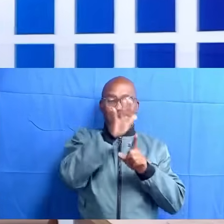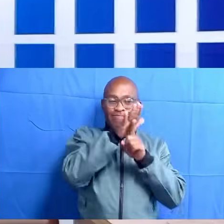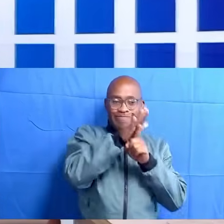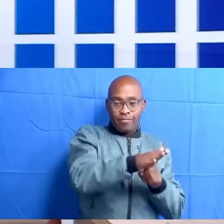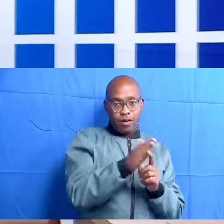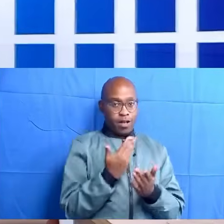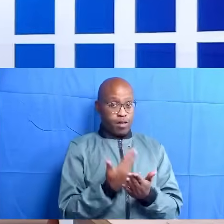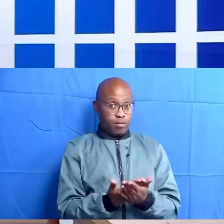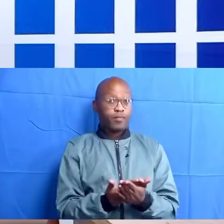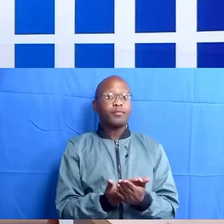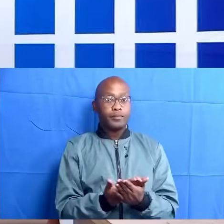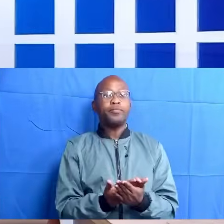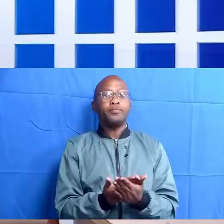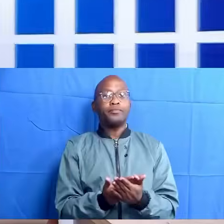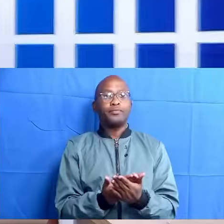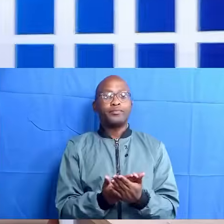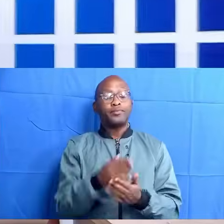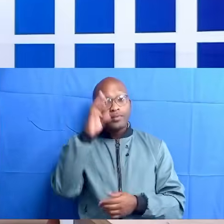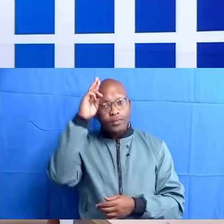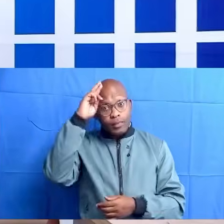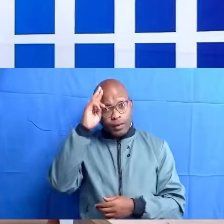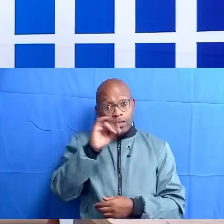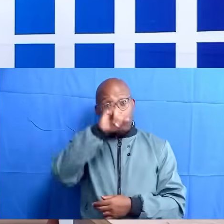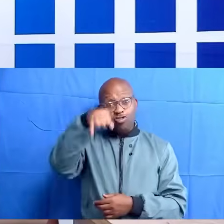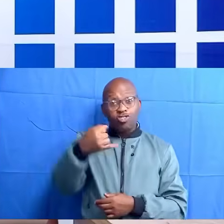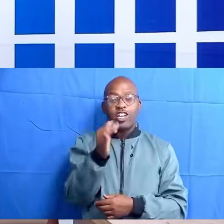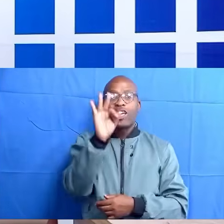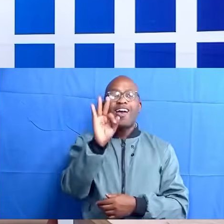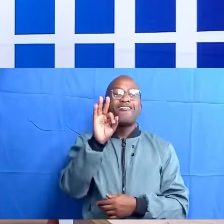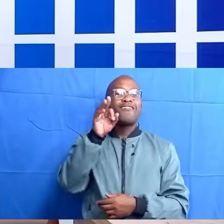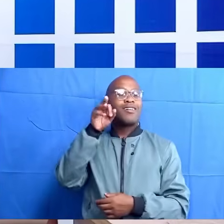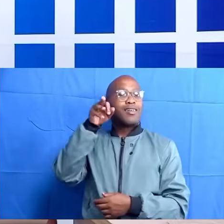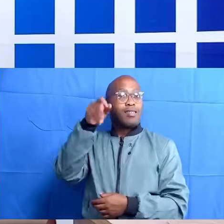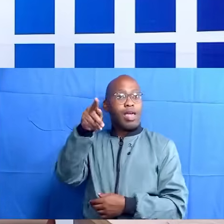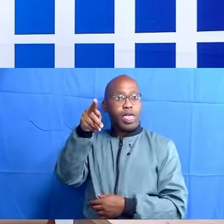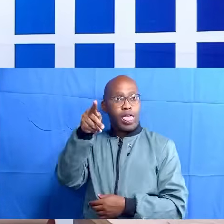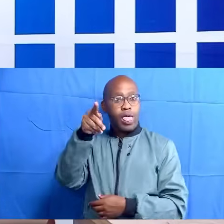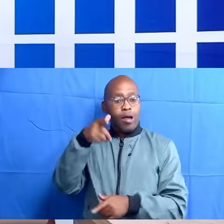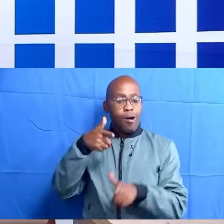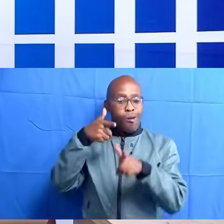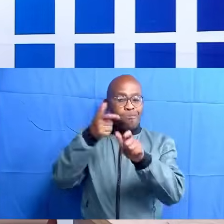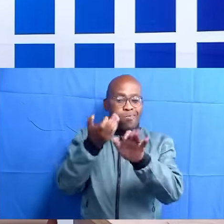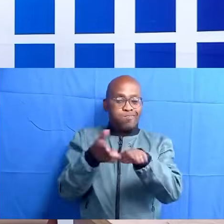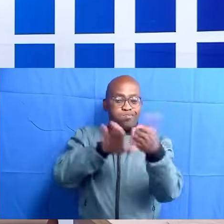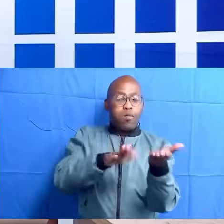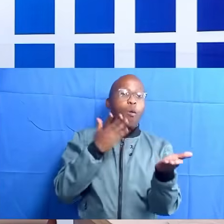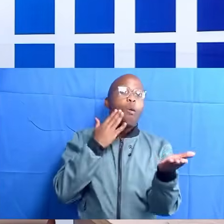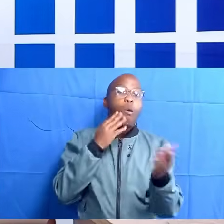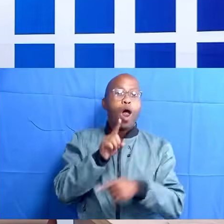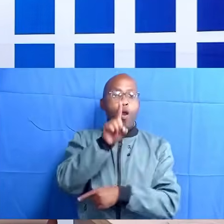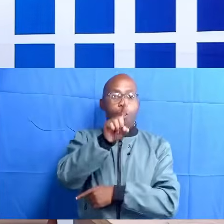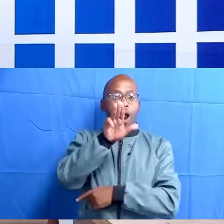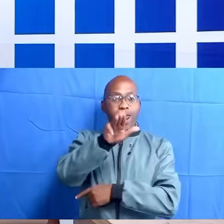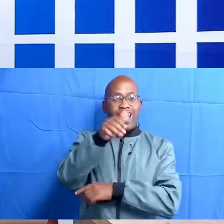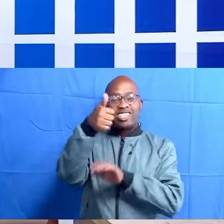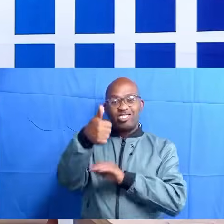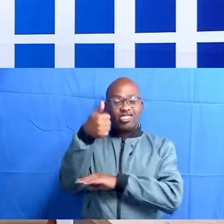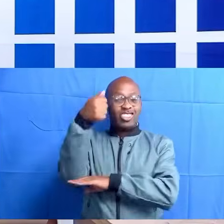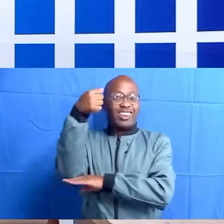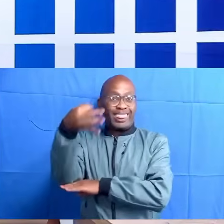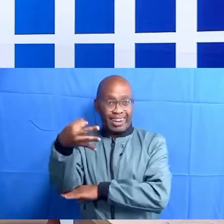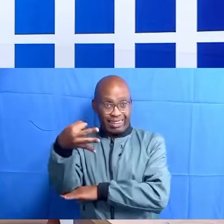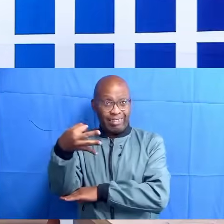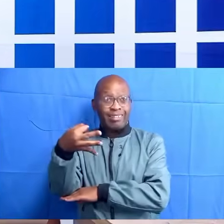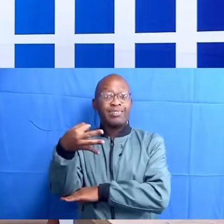strategy. Unfortunately, J.F. Kennedy was assassinated by 1963, and he was replaced by